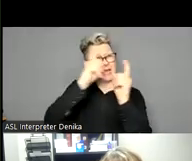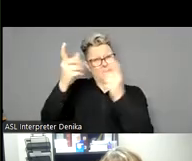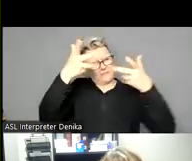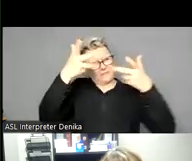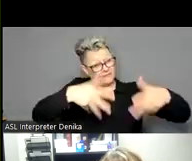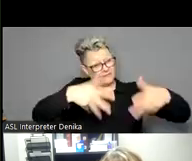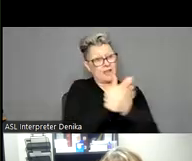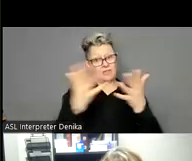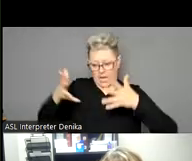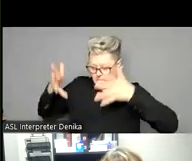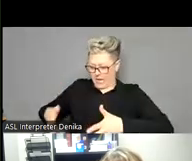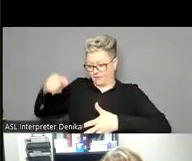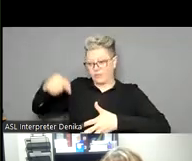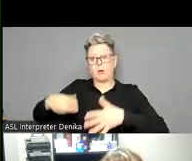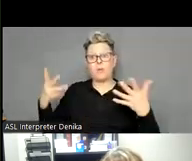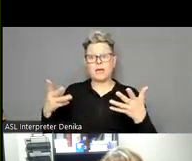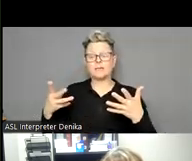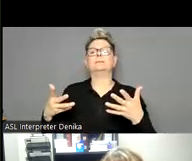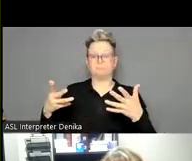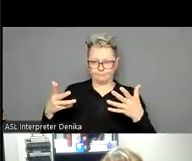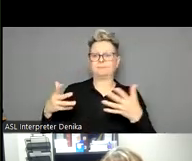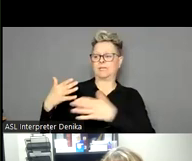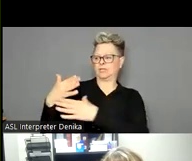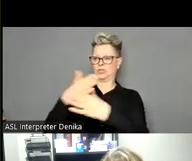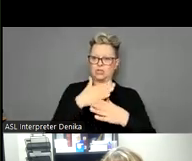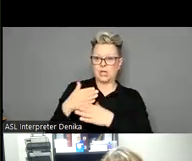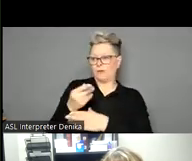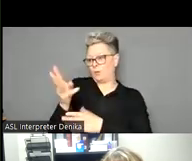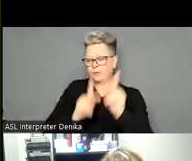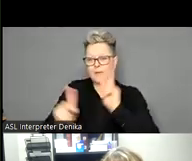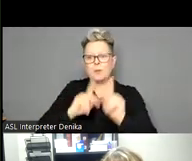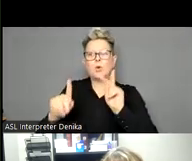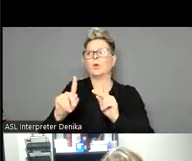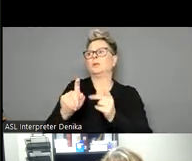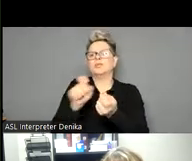certain person? Is it to be split between a couple people on certain percentages?